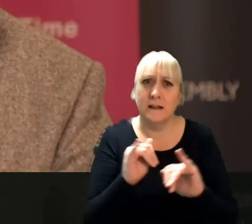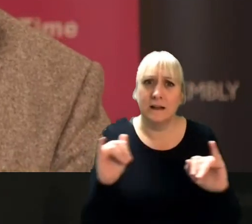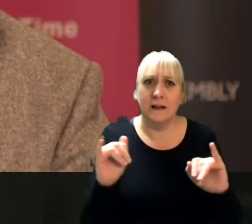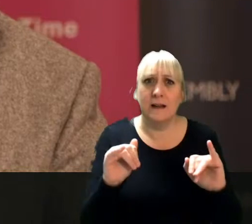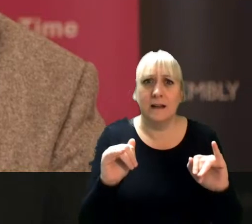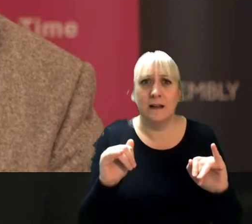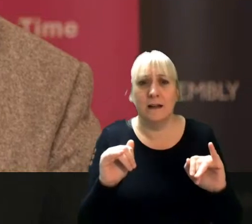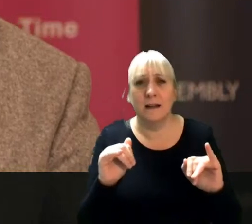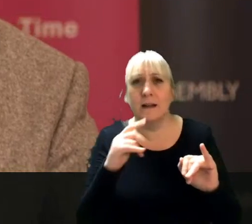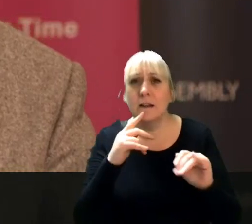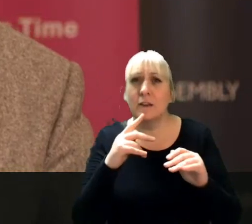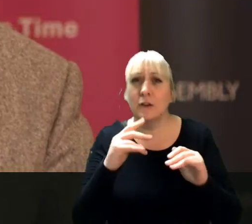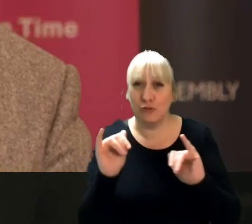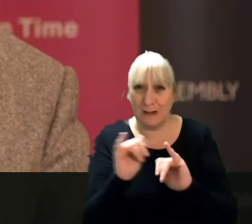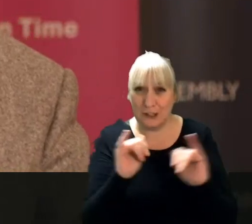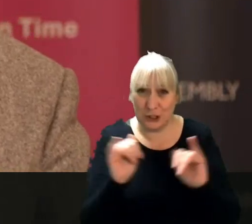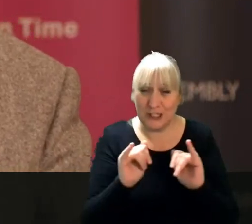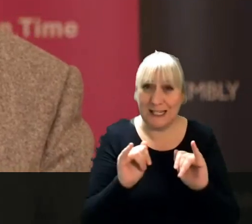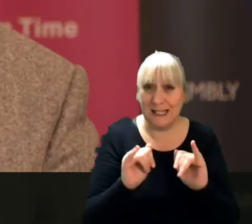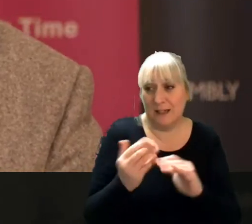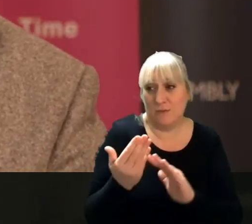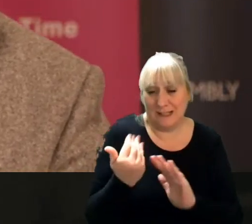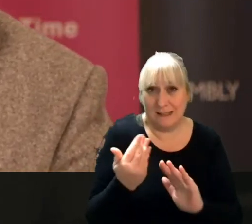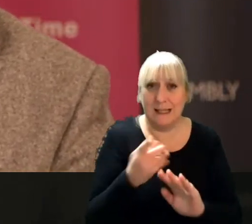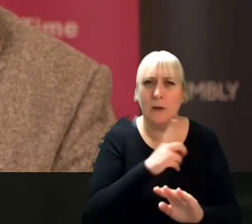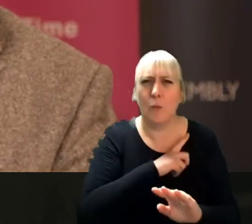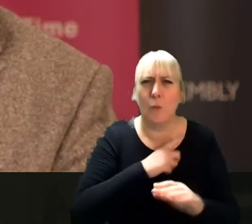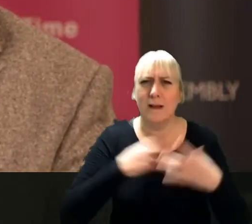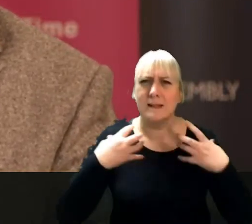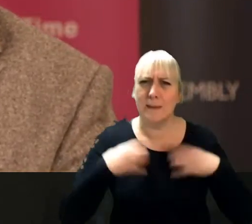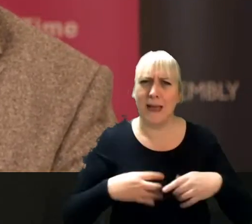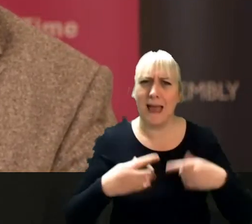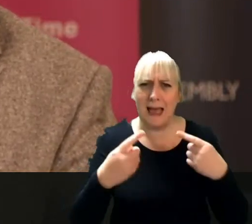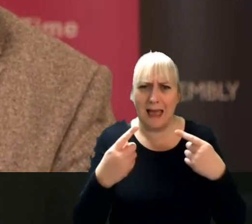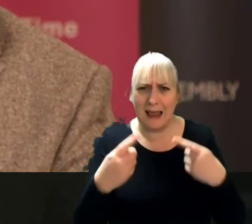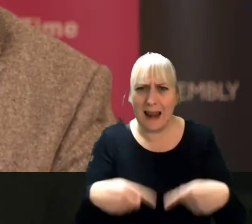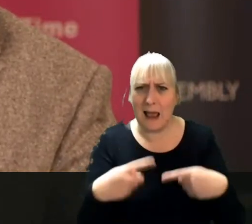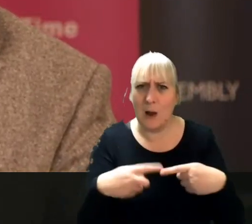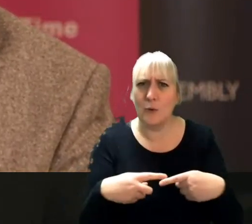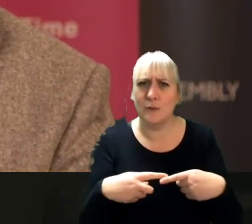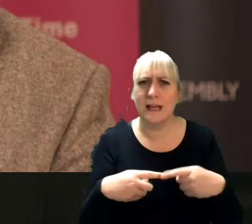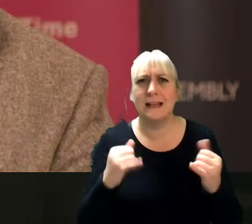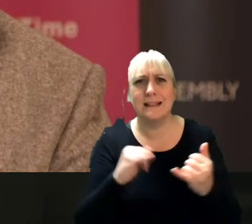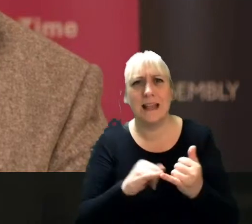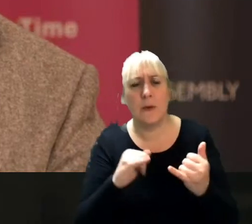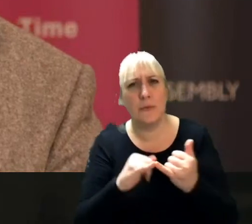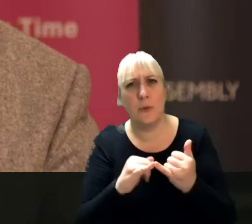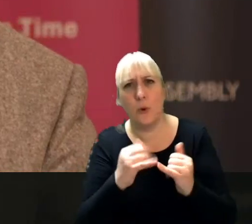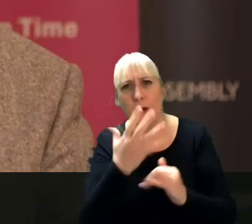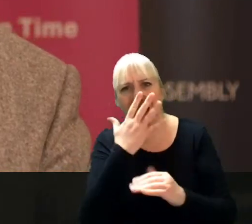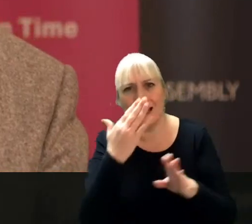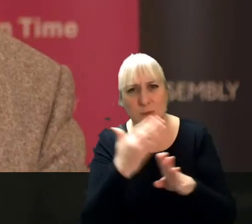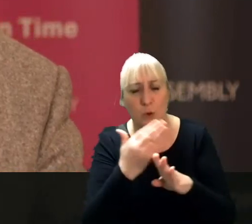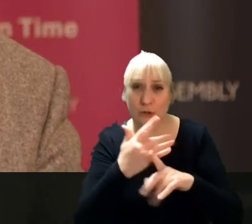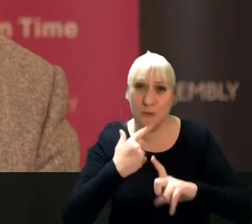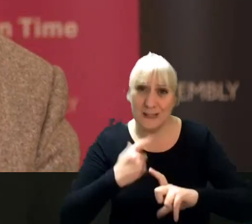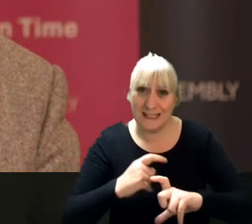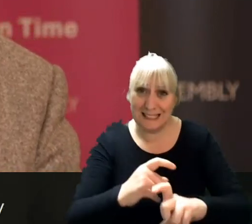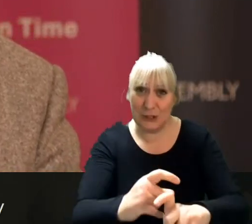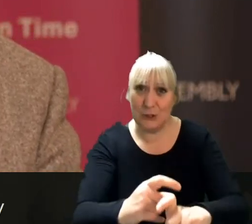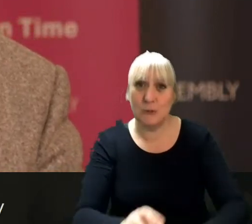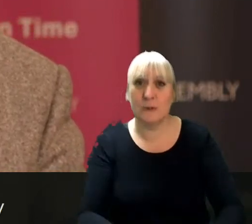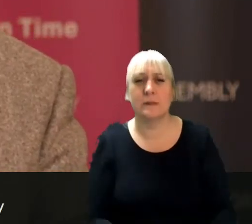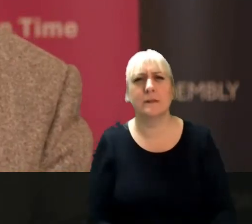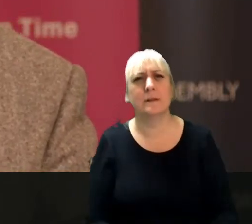allowed the air polluting redevelopment of Southall Gasworks to continue? And why has approval been granted